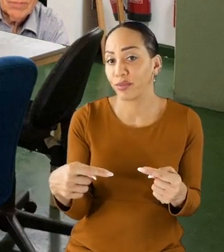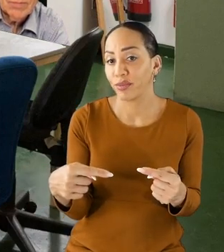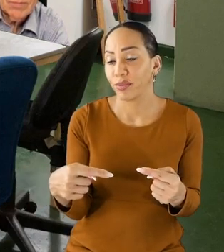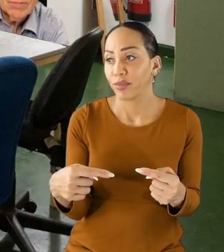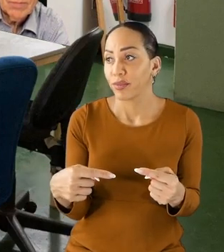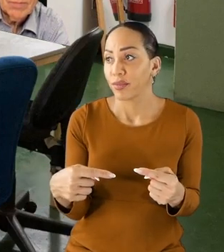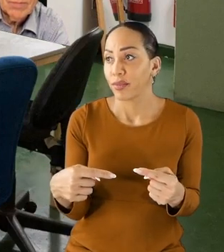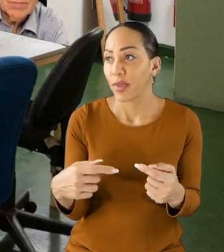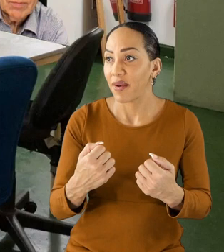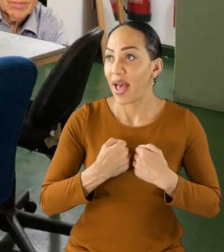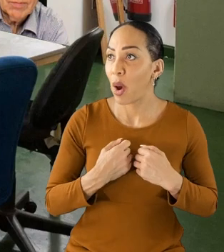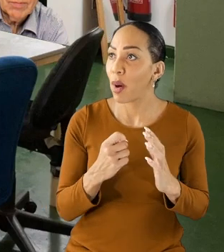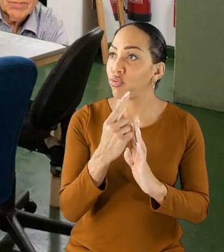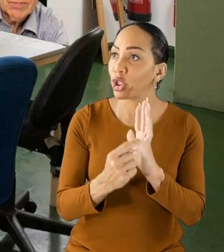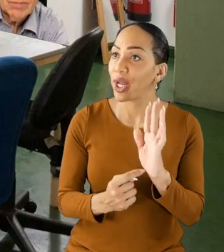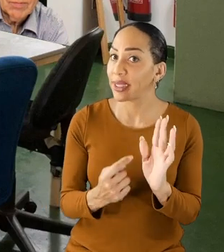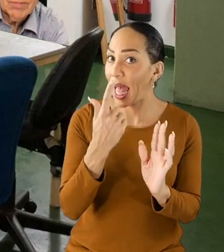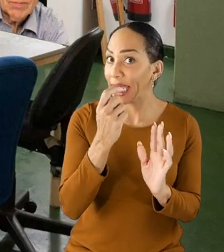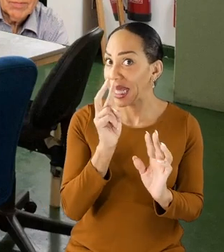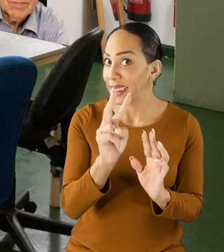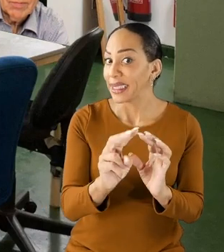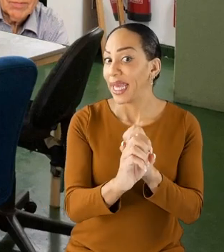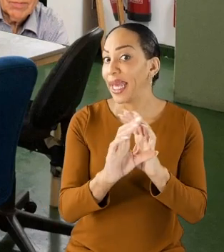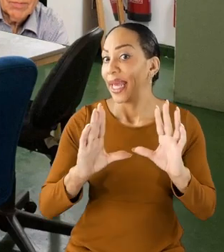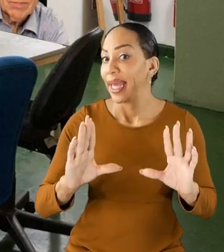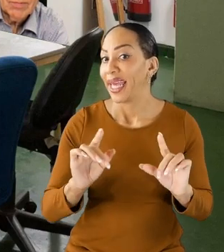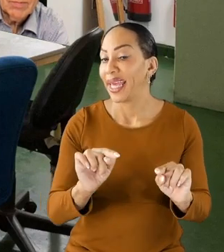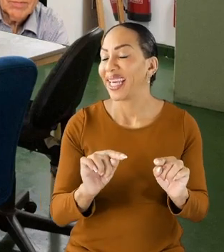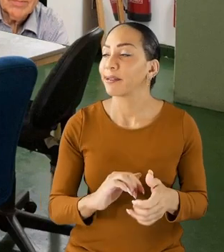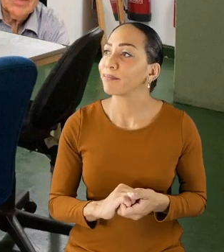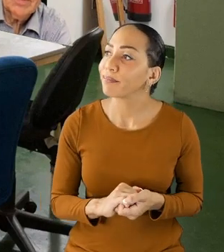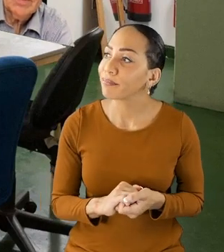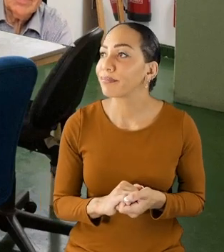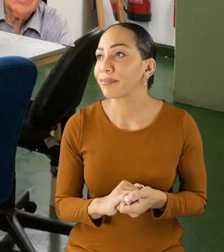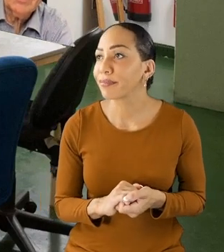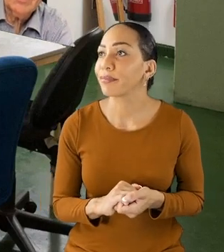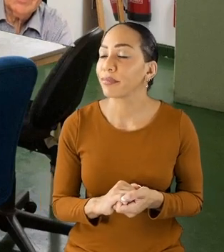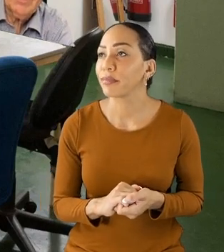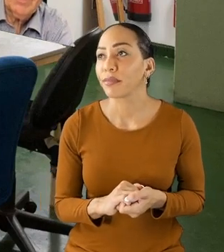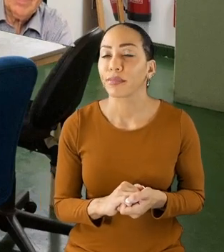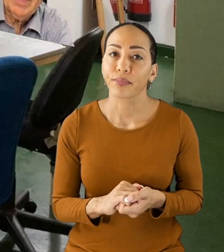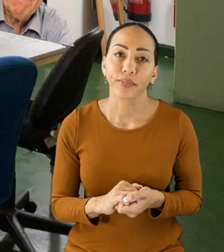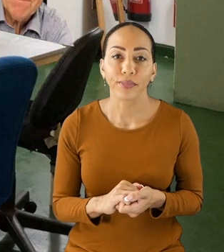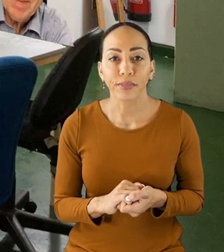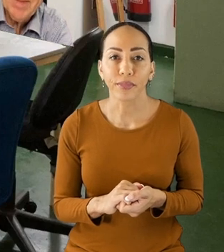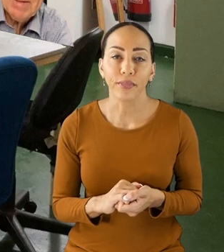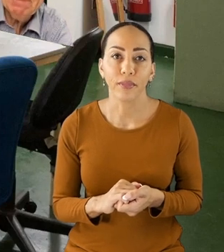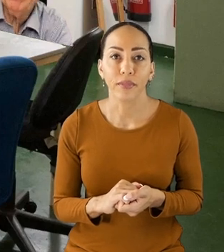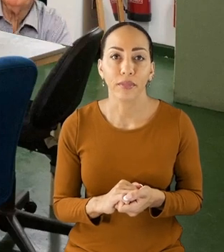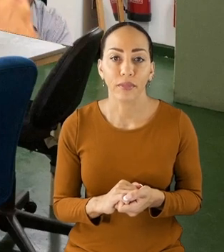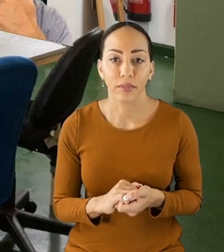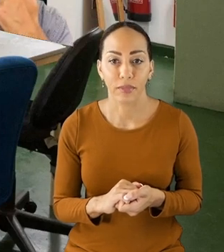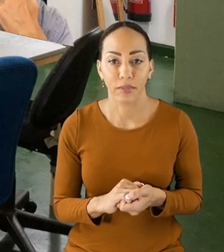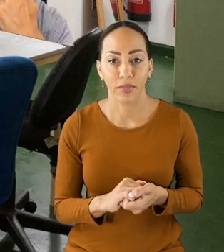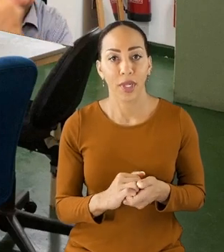project and the work I'm envisaging at the moment is that the play